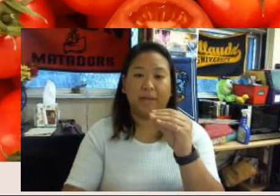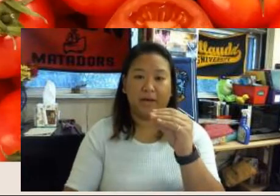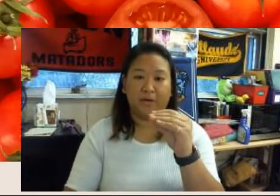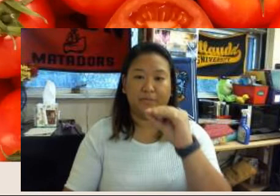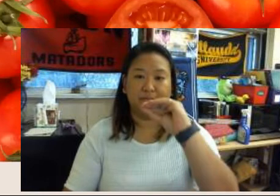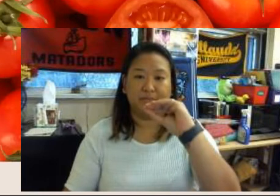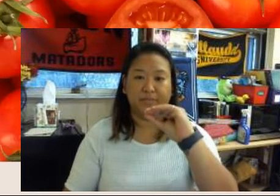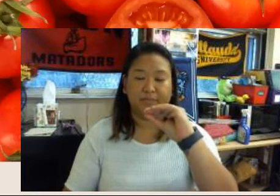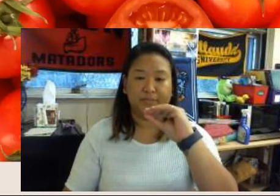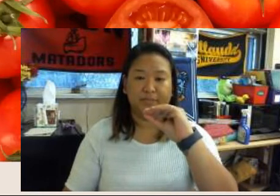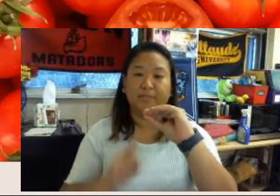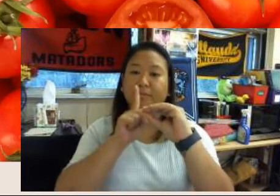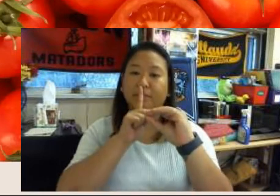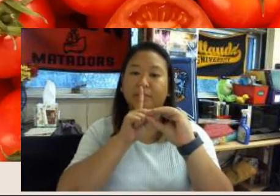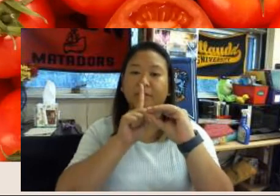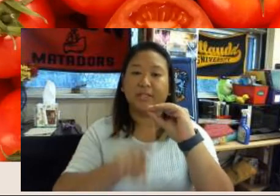Tomato.